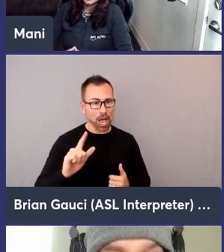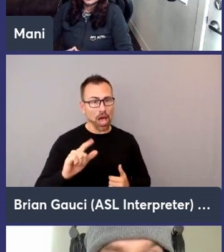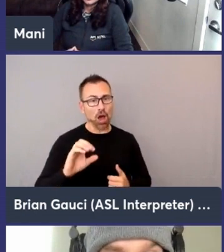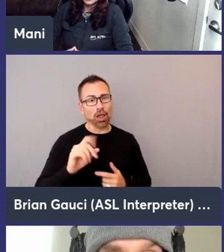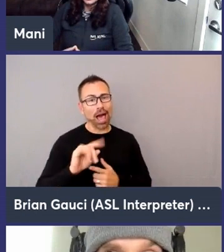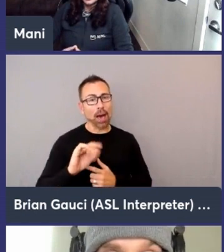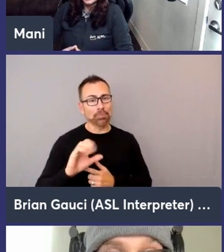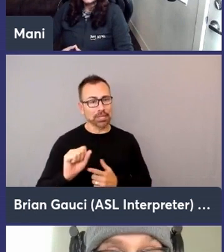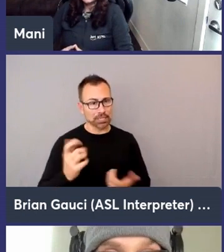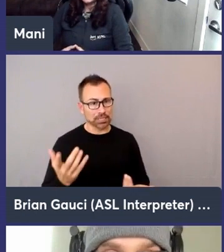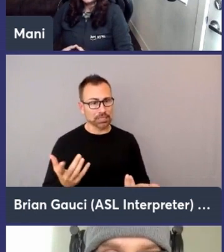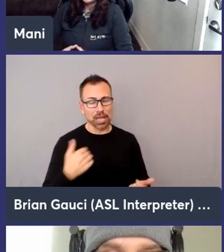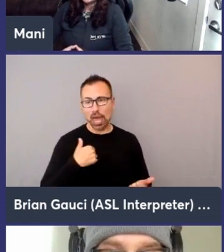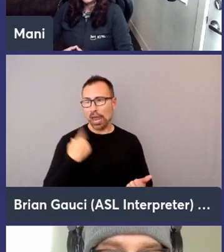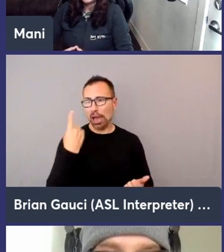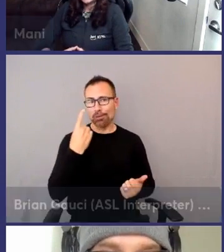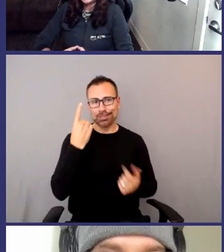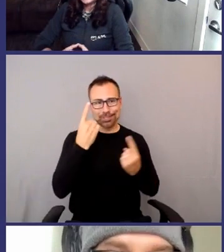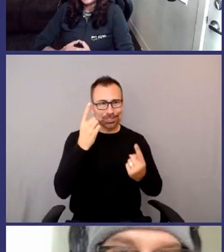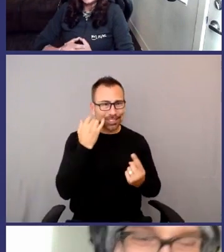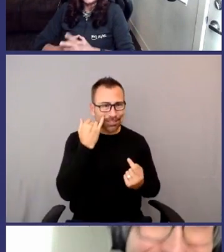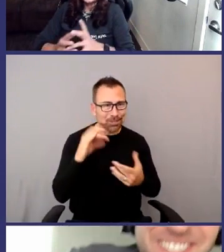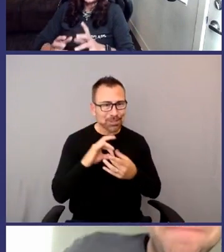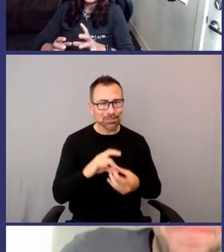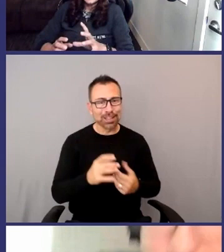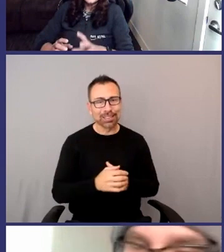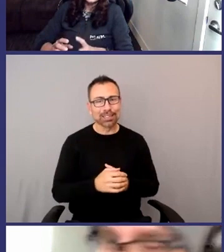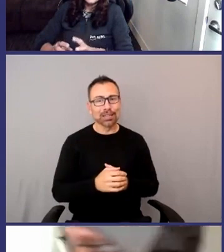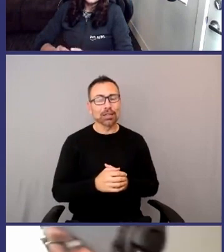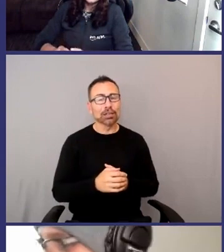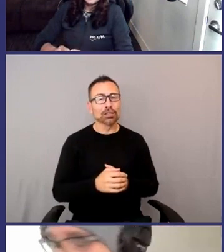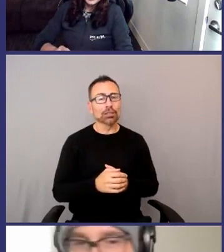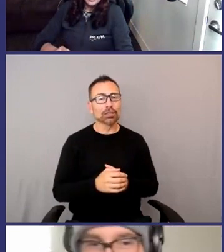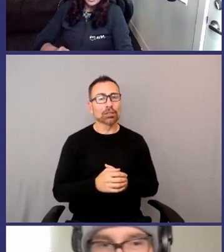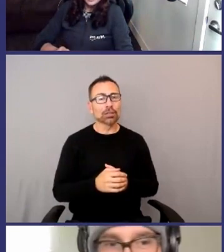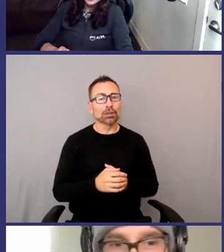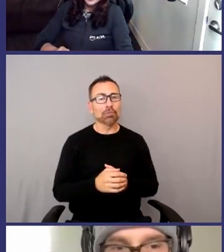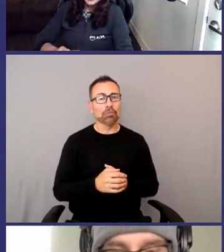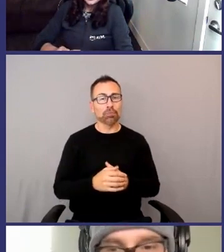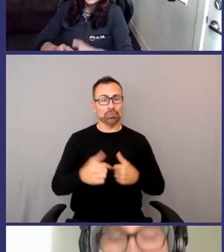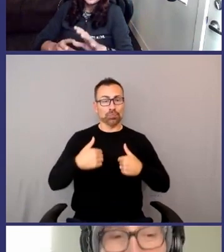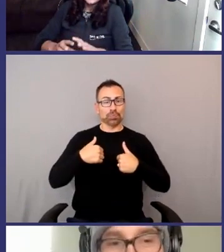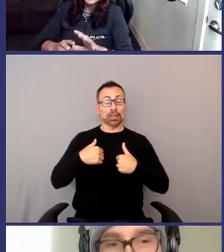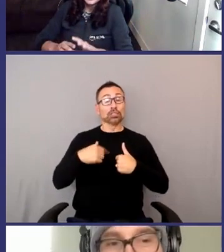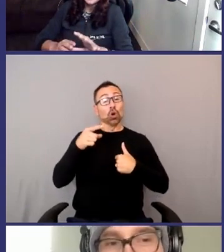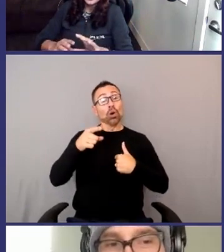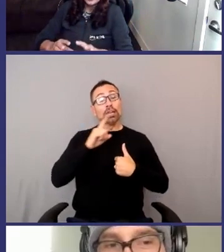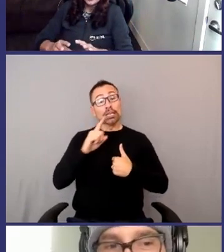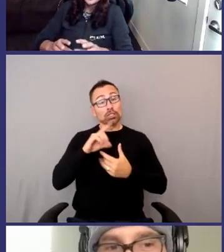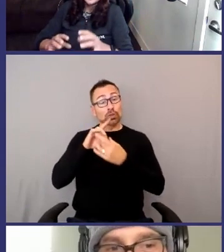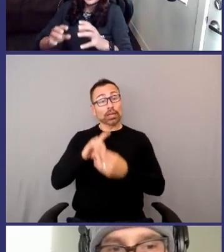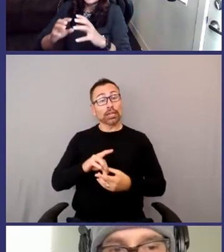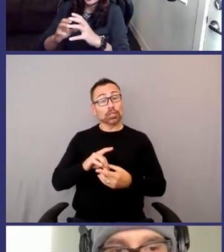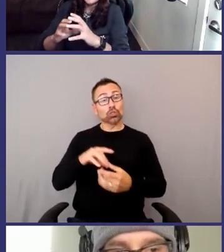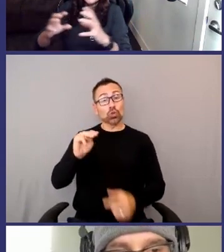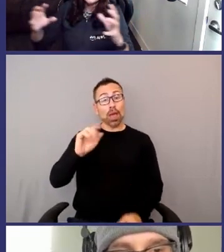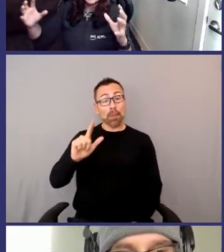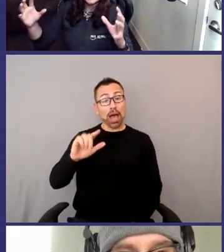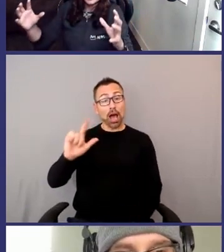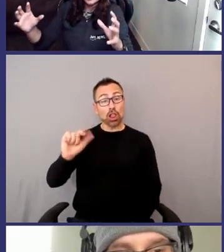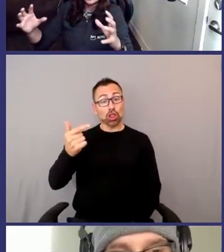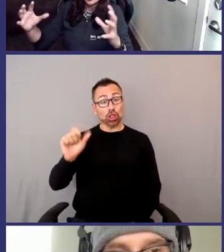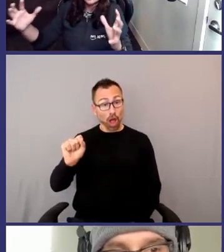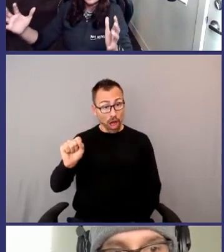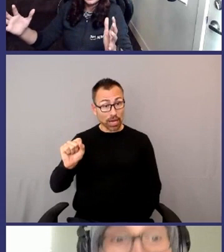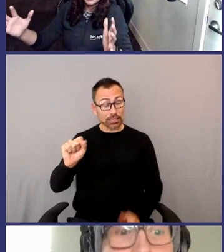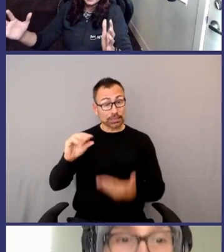a novice to all of this. So it has a relation to the ML ops, right? So Right. when we say ML ops, we are